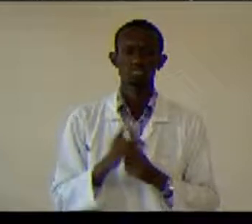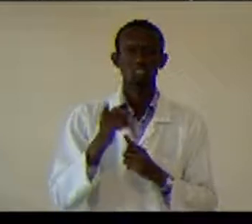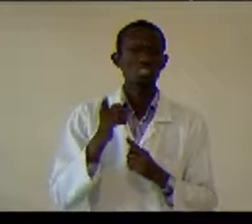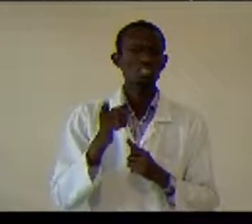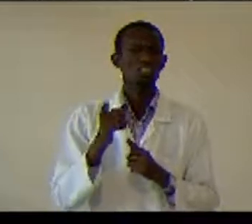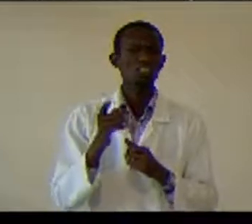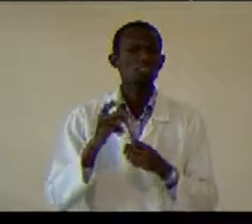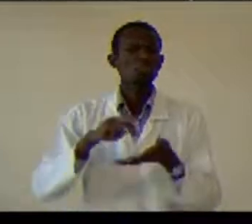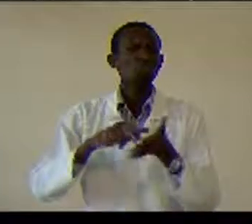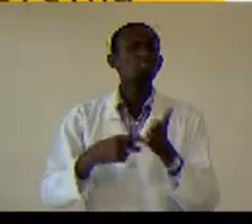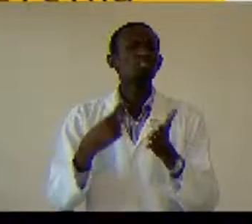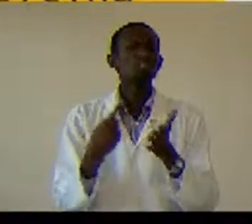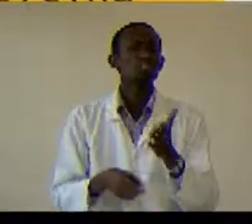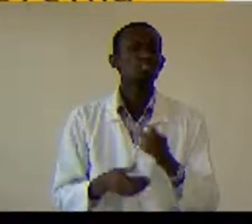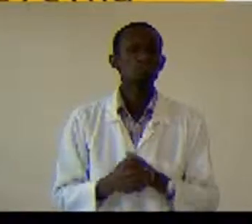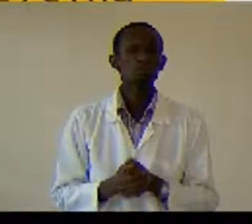means that